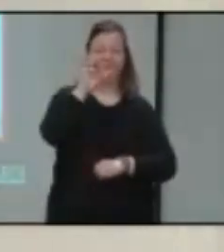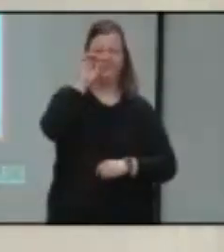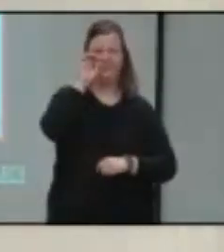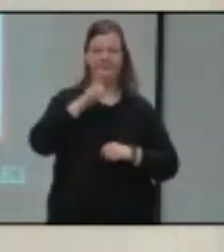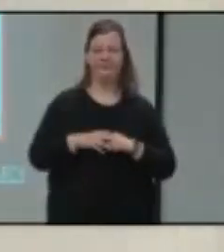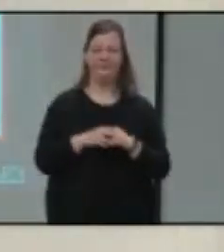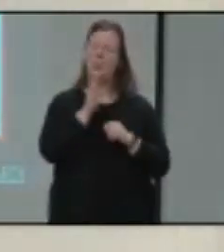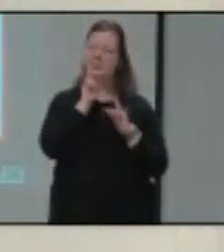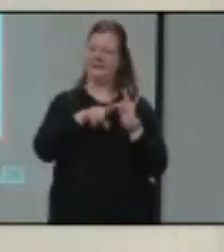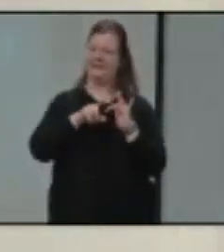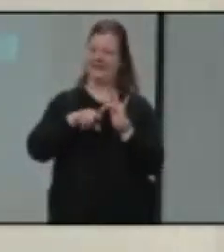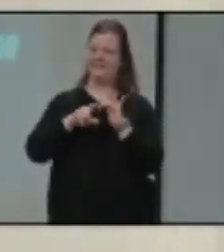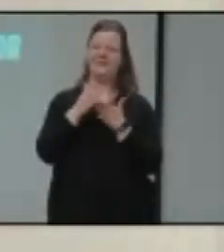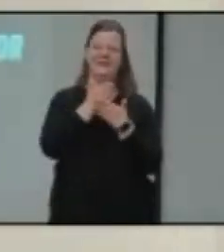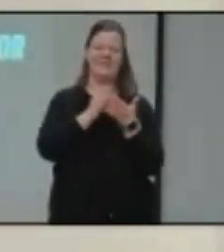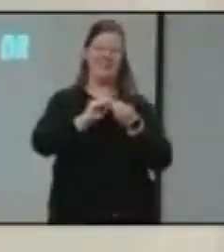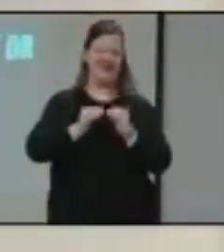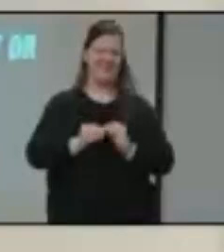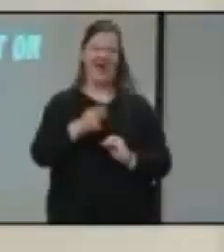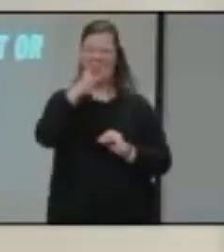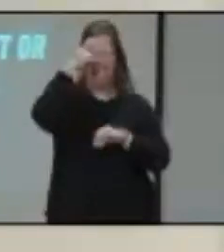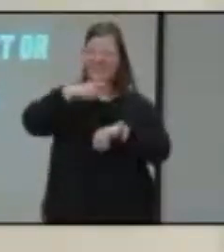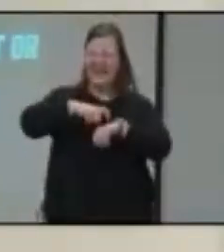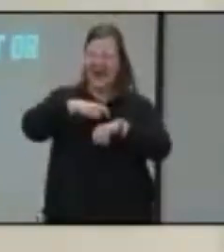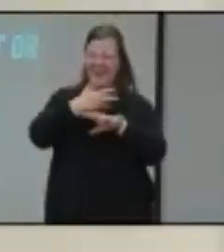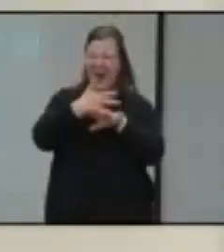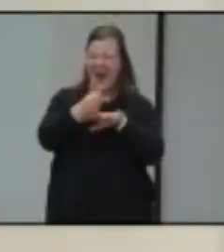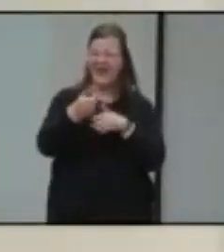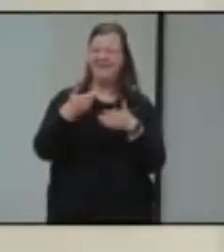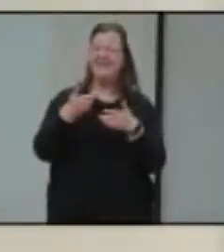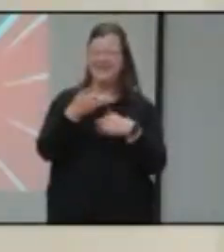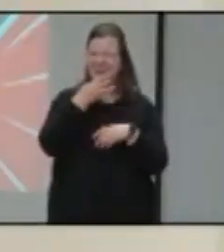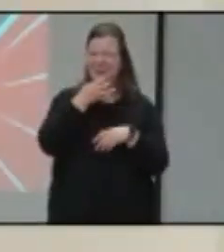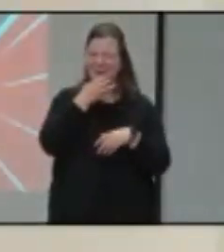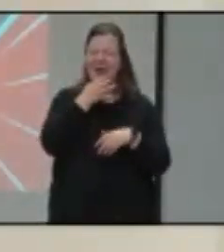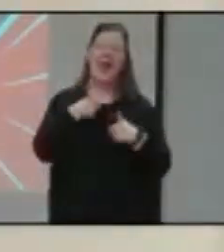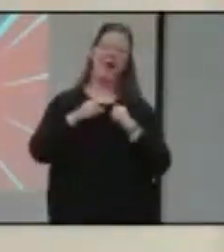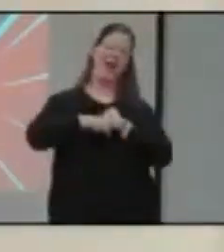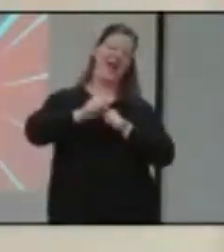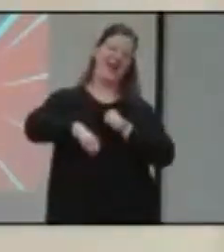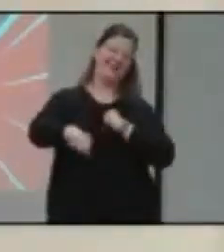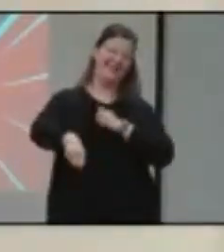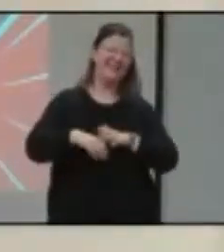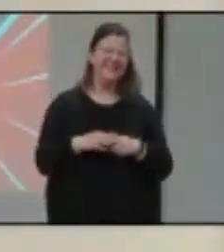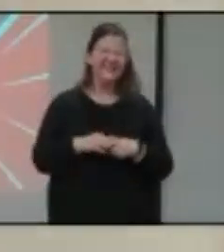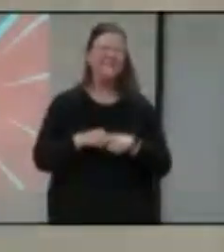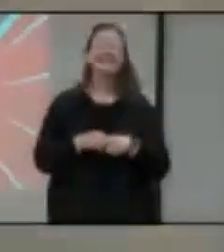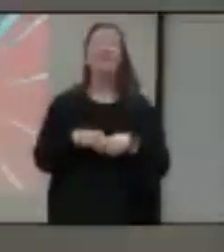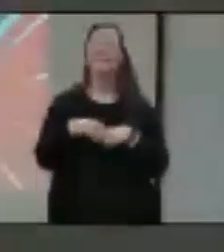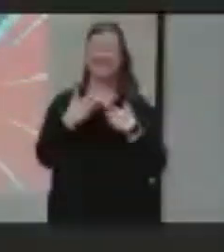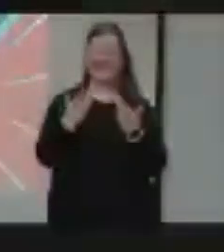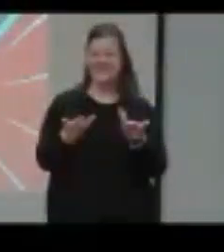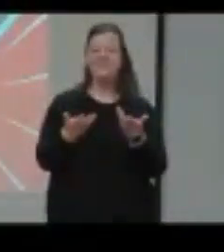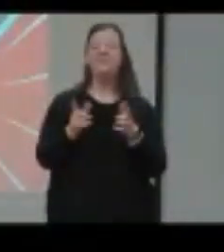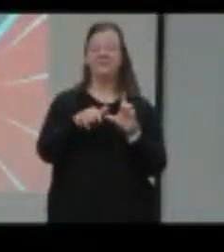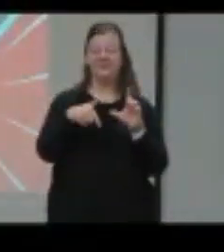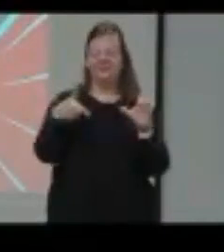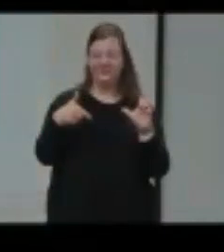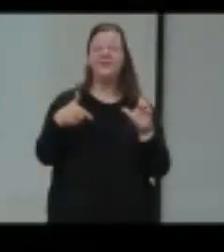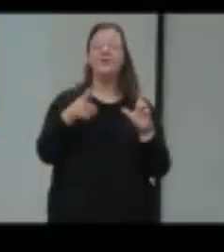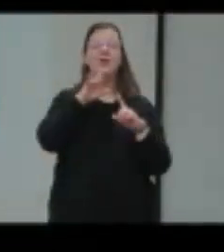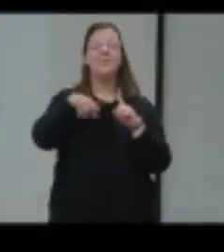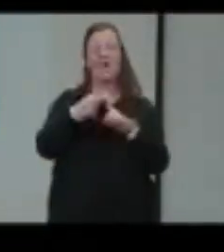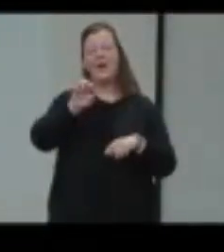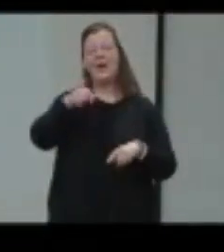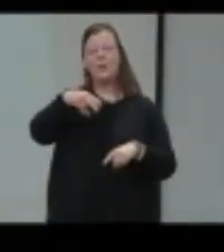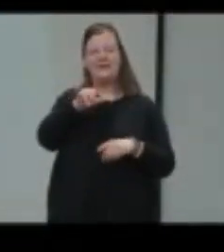We'll skip through some of these statistics because I know I'm out of time. I talk too much, y'all. All right, so how do we achieve LGBTQ plus equity? The Human